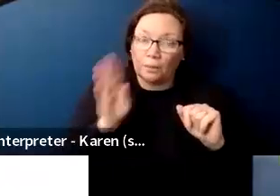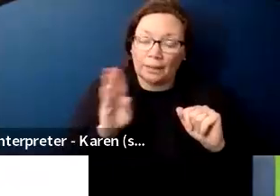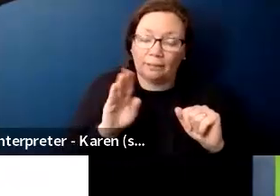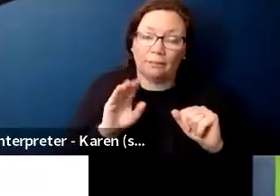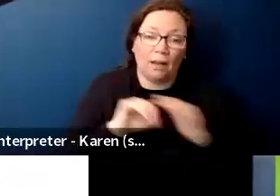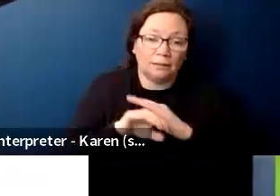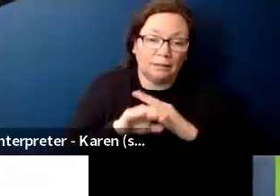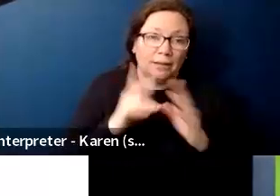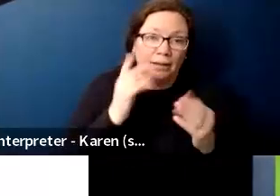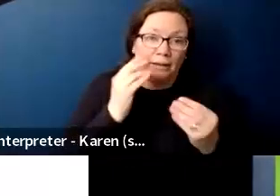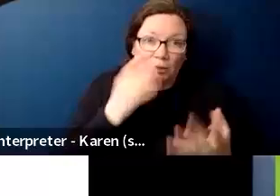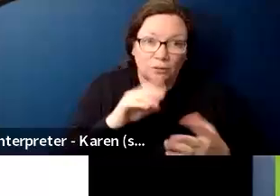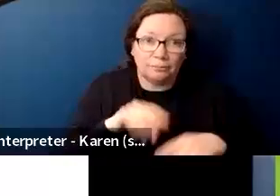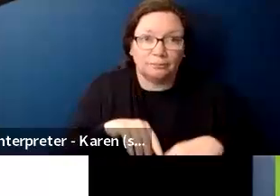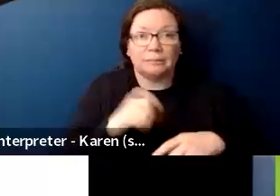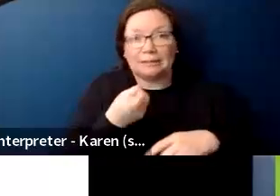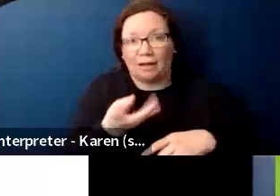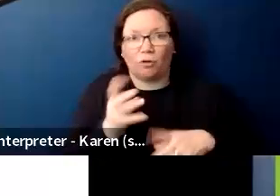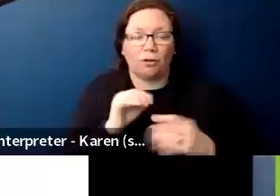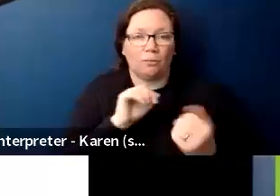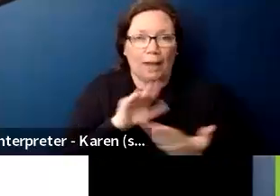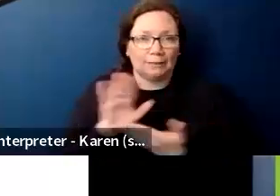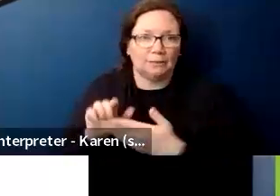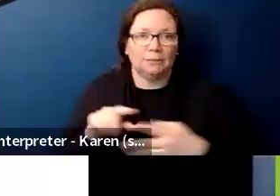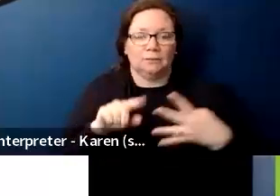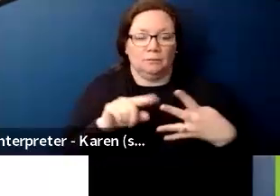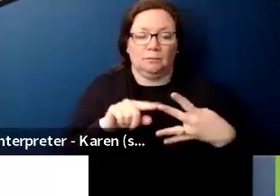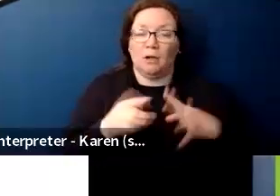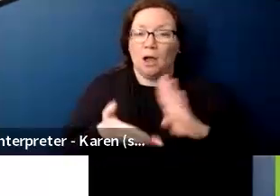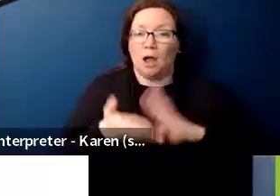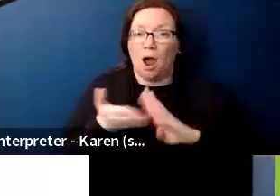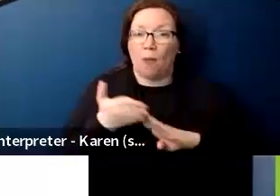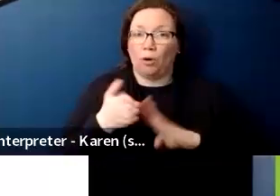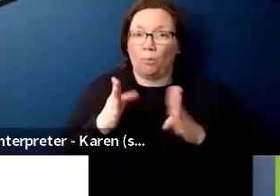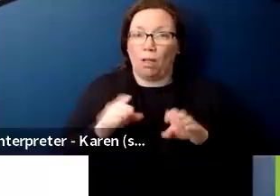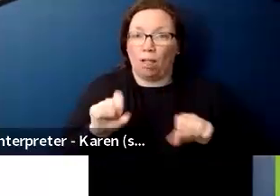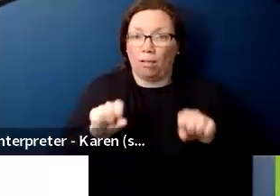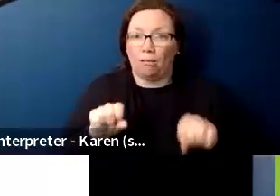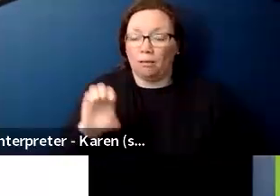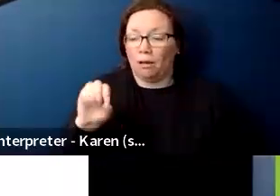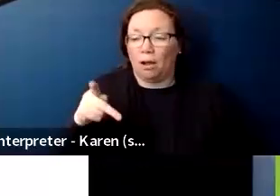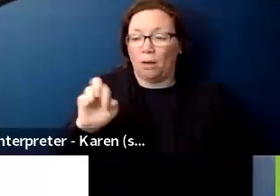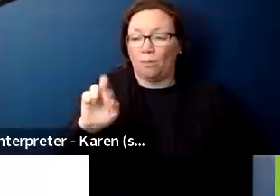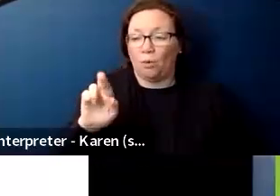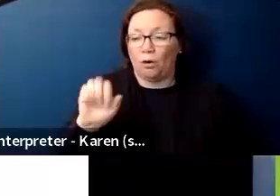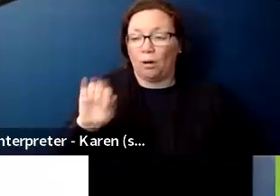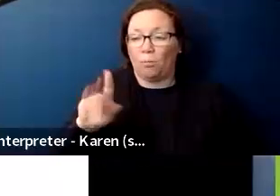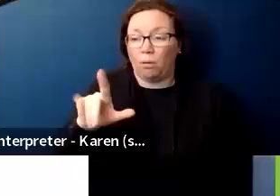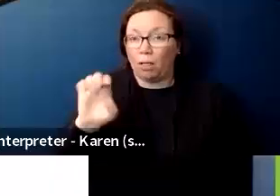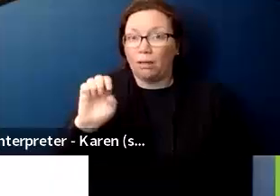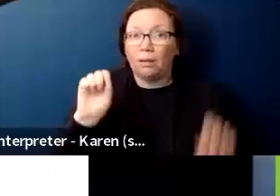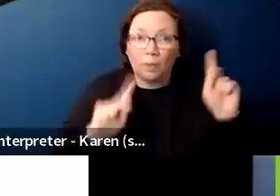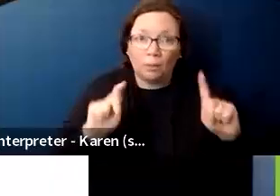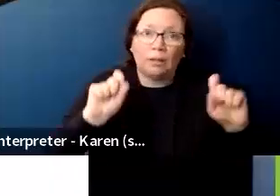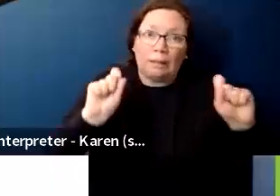sense. Operable, making sure people can operate and use, get from point